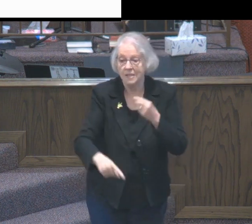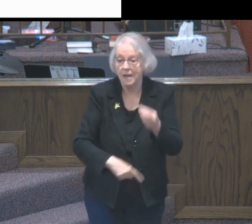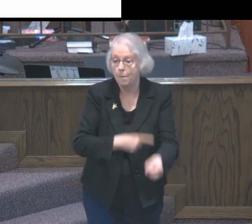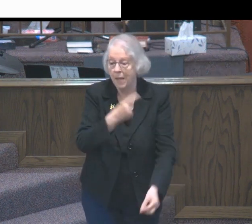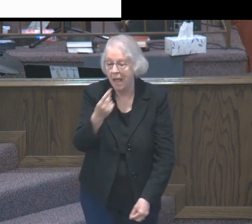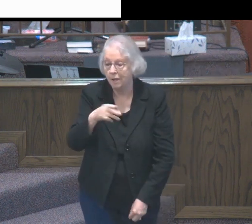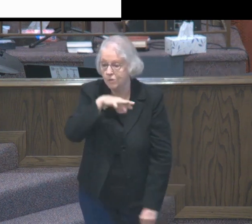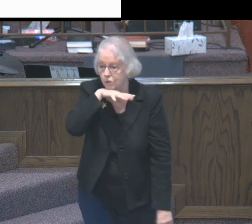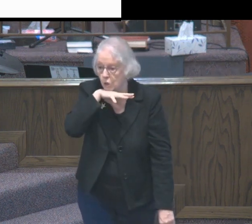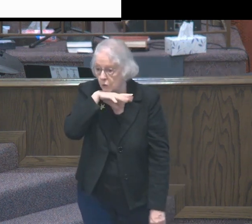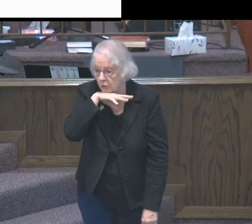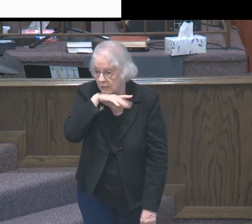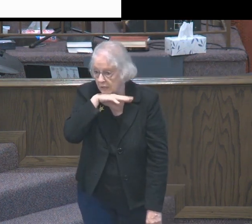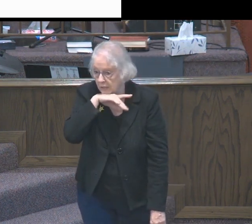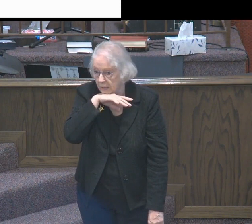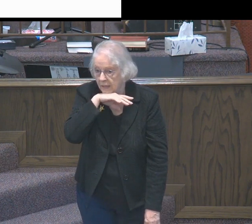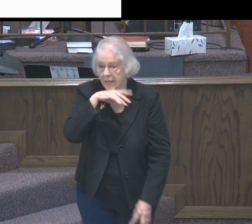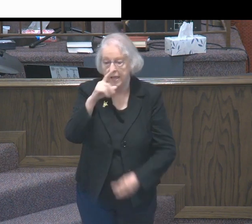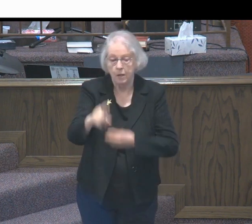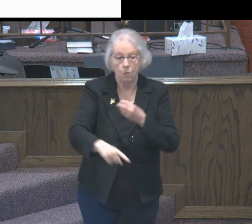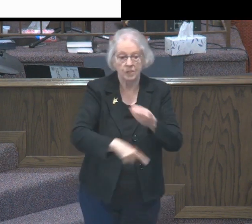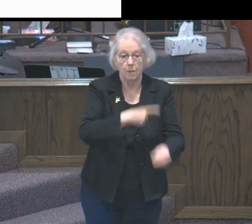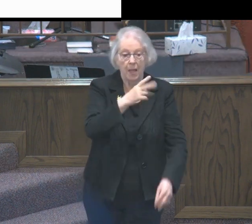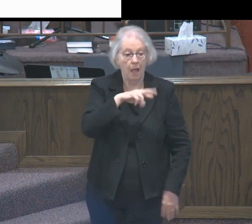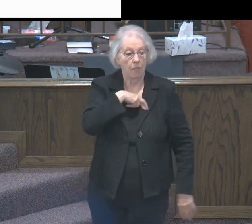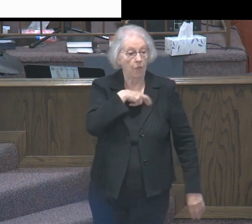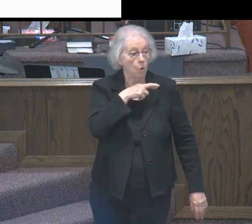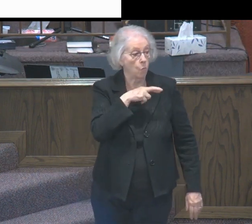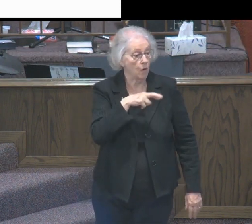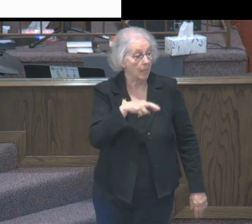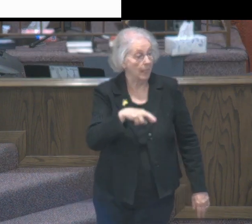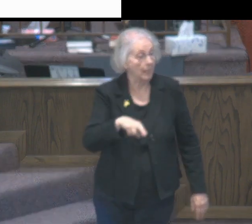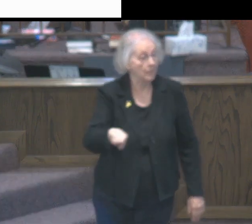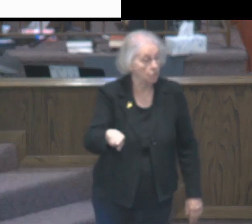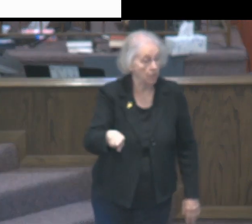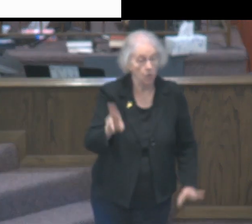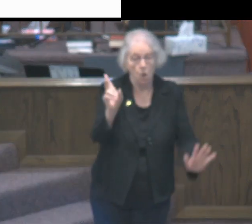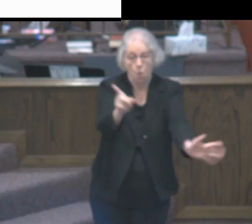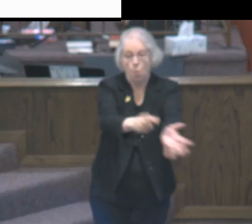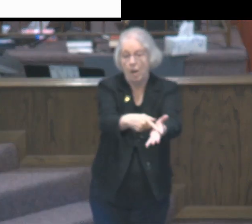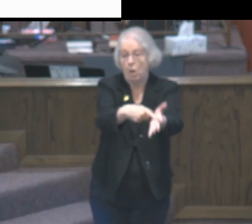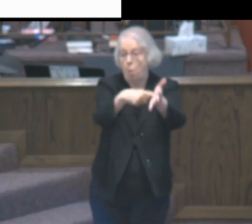Jesus' answer was even better than mine would have been. Jesus said,